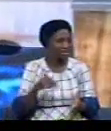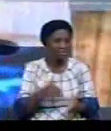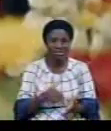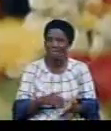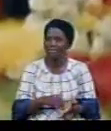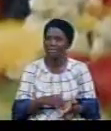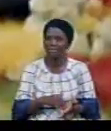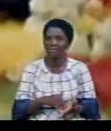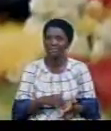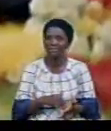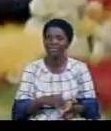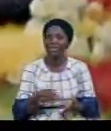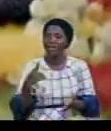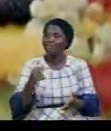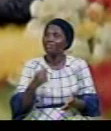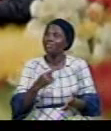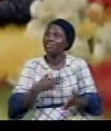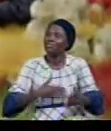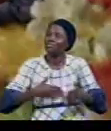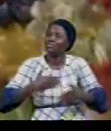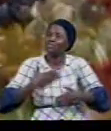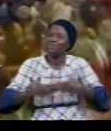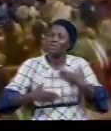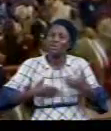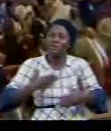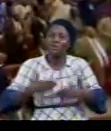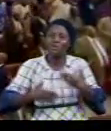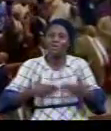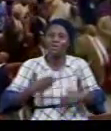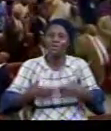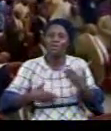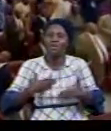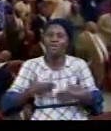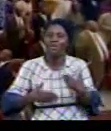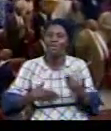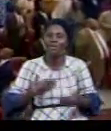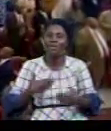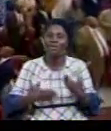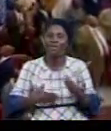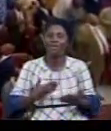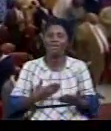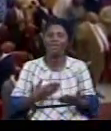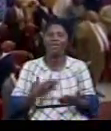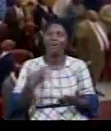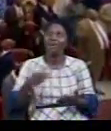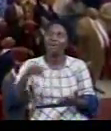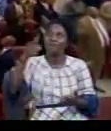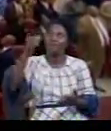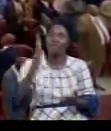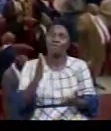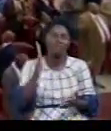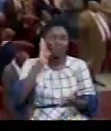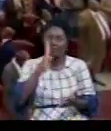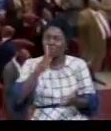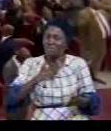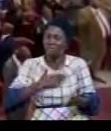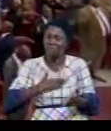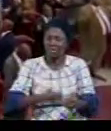anymore. The joy of heaven will be my strength.